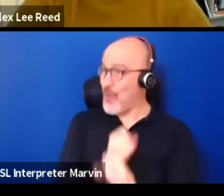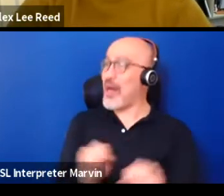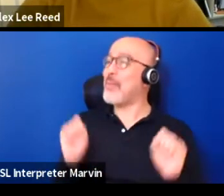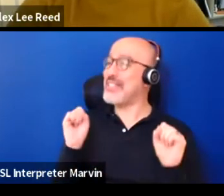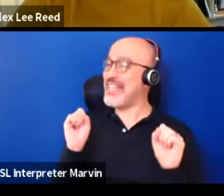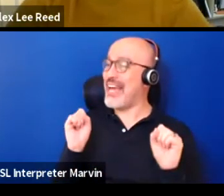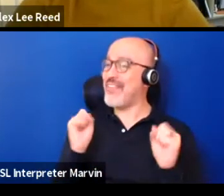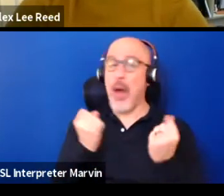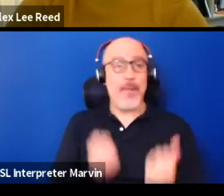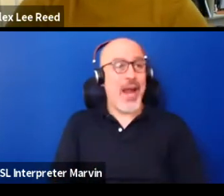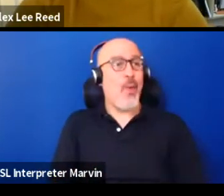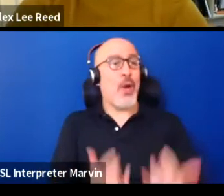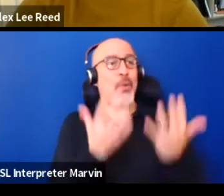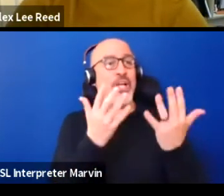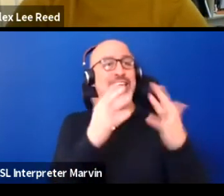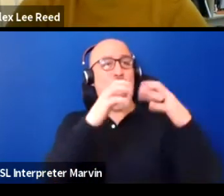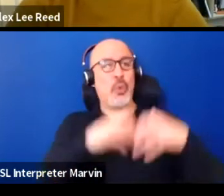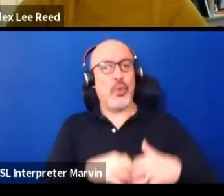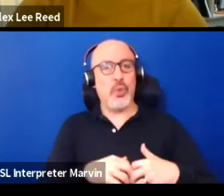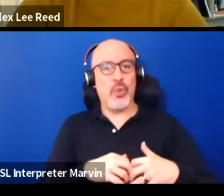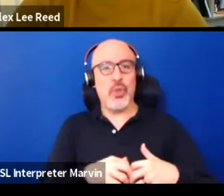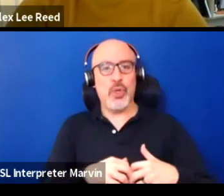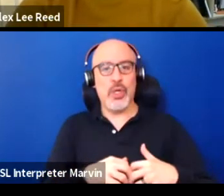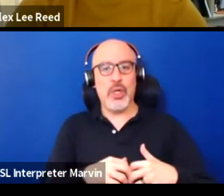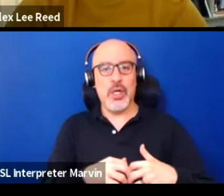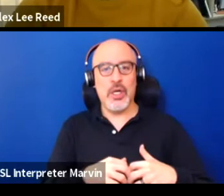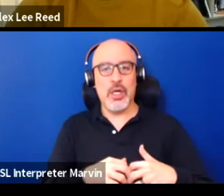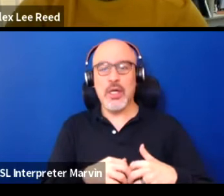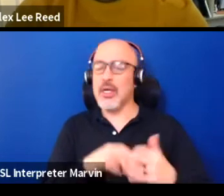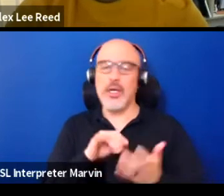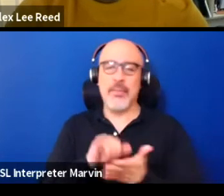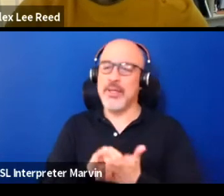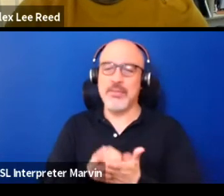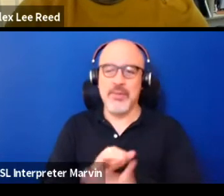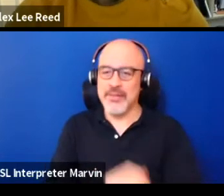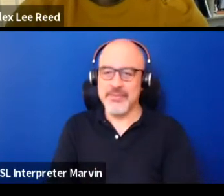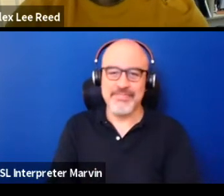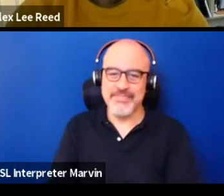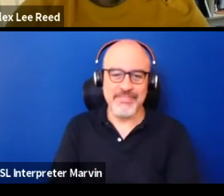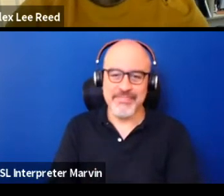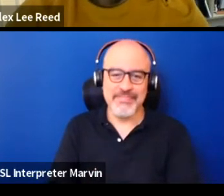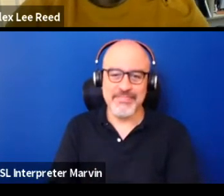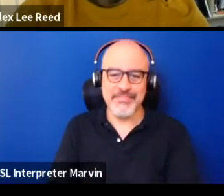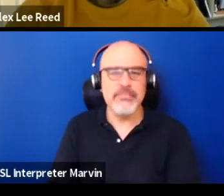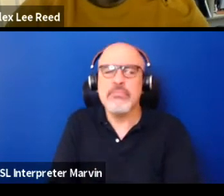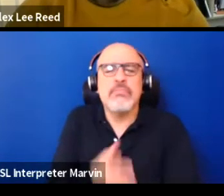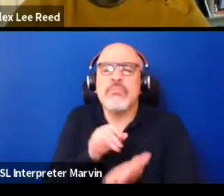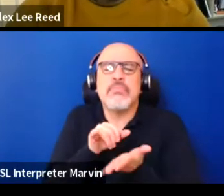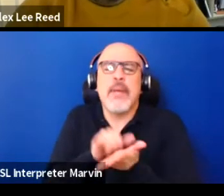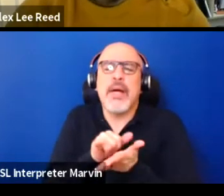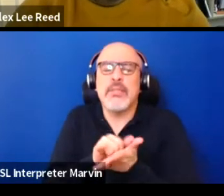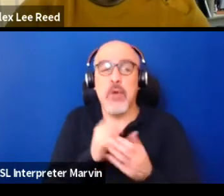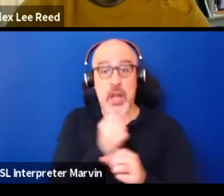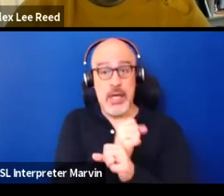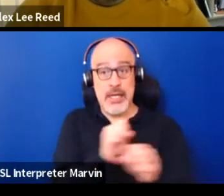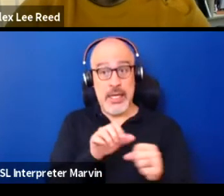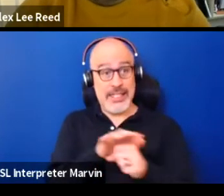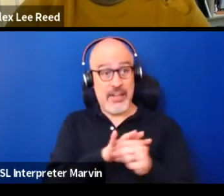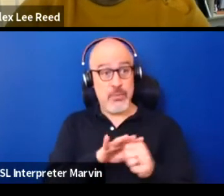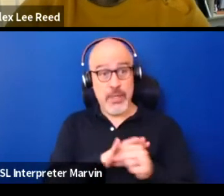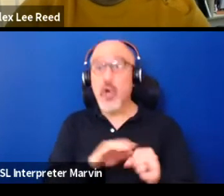down. How does that work exactly? Right? Mm-hmm. There's no such thing as safe space. We have to be